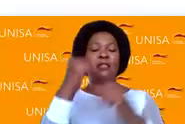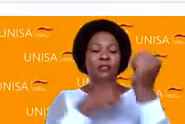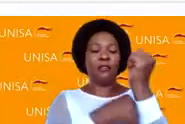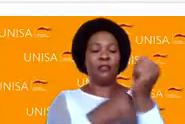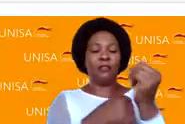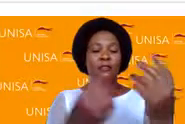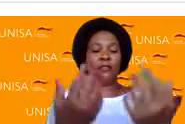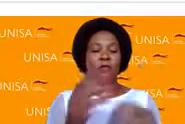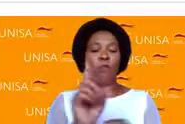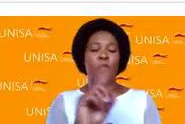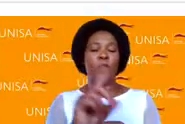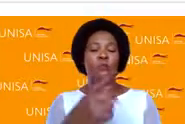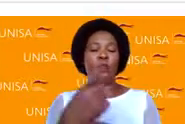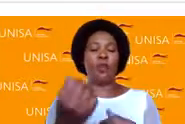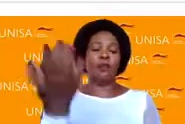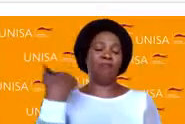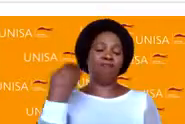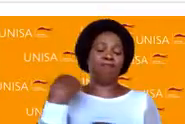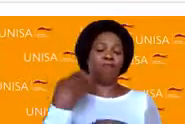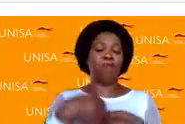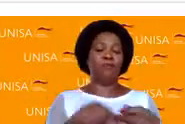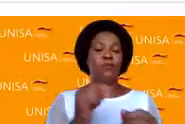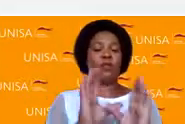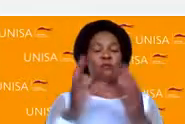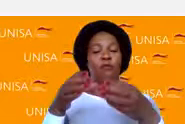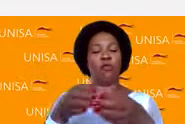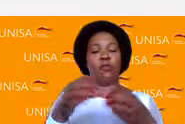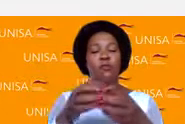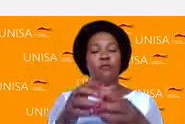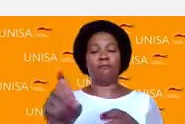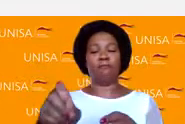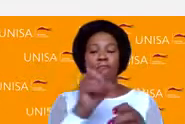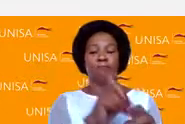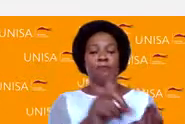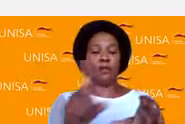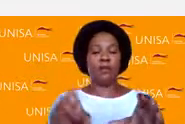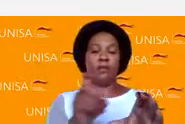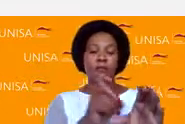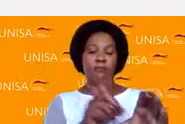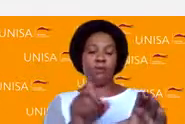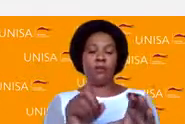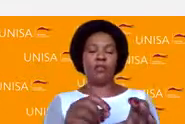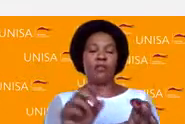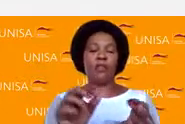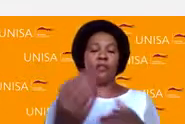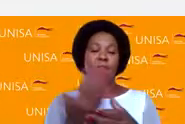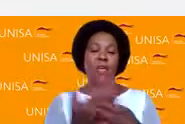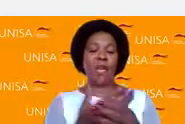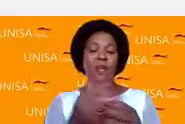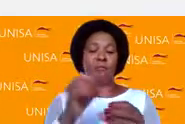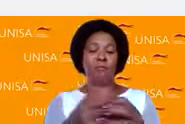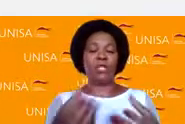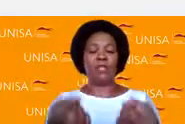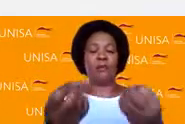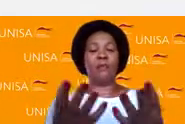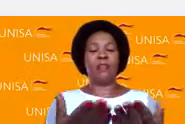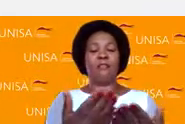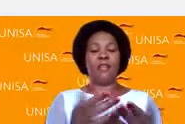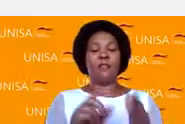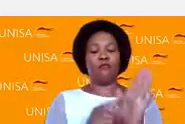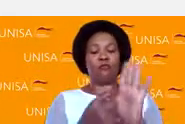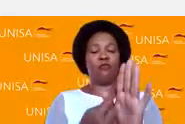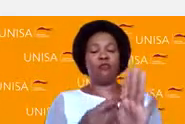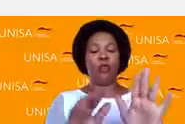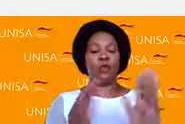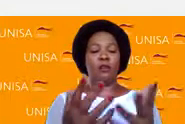you had previously with the forums, where you just drag and drop the file on here and you submit the file, and we'll show you, okay, you've